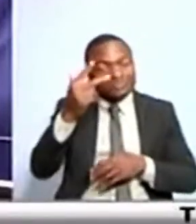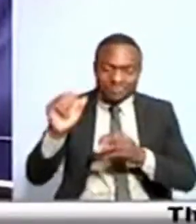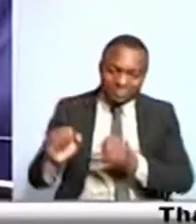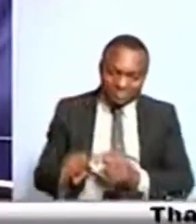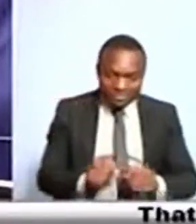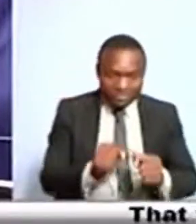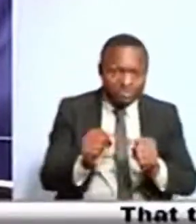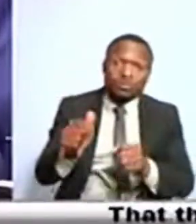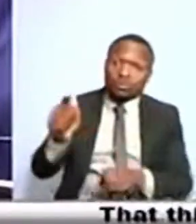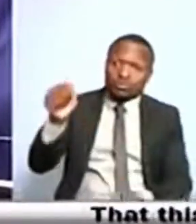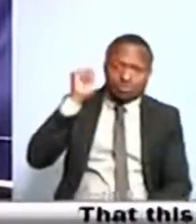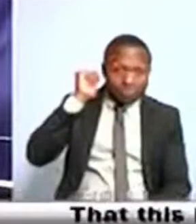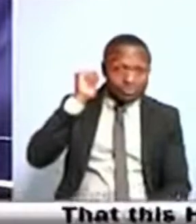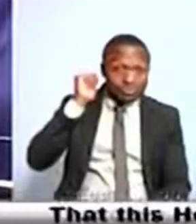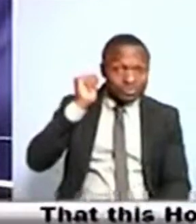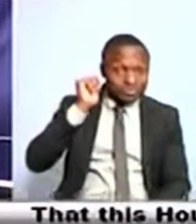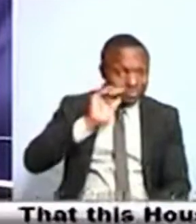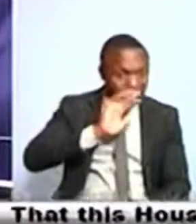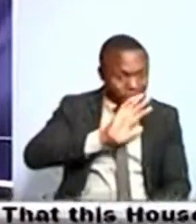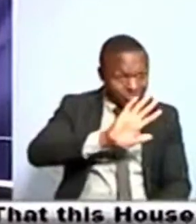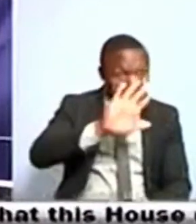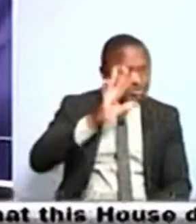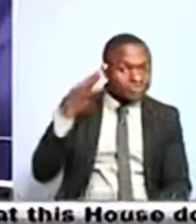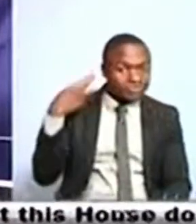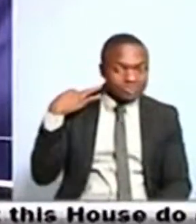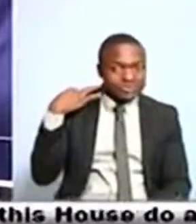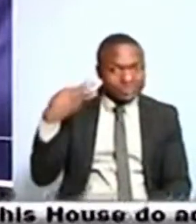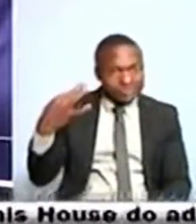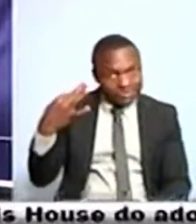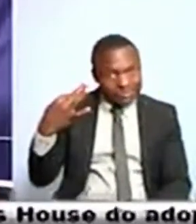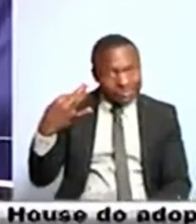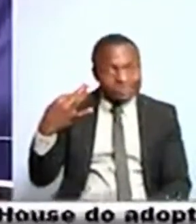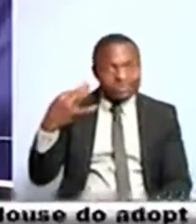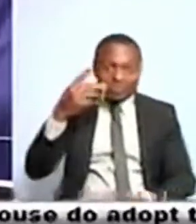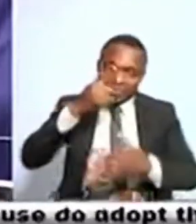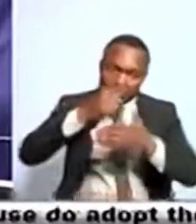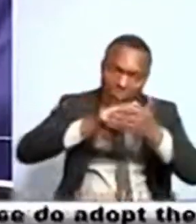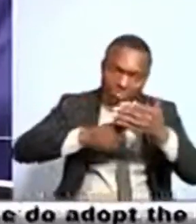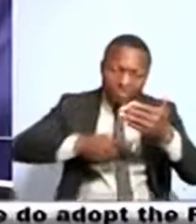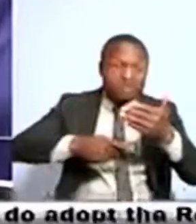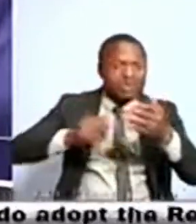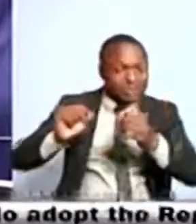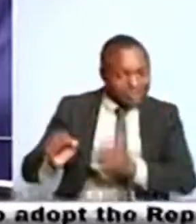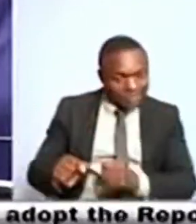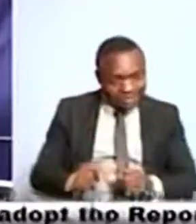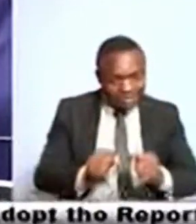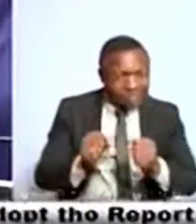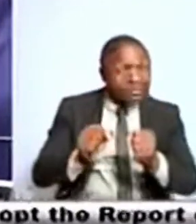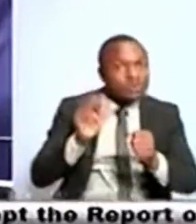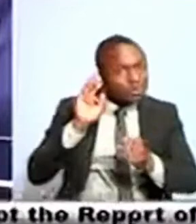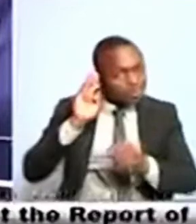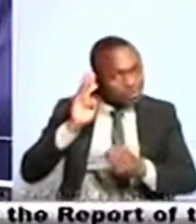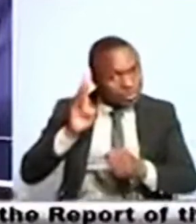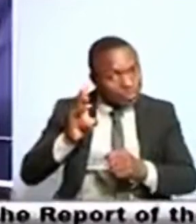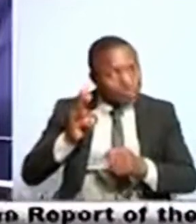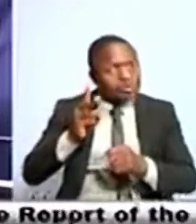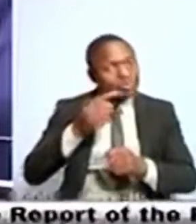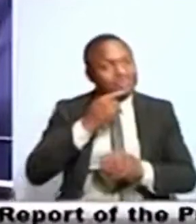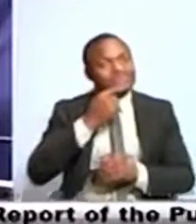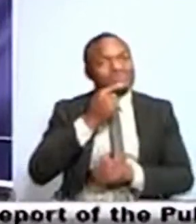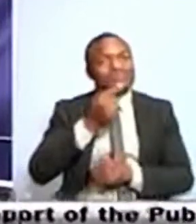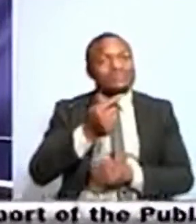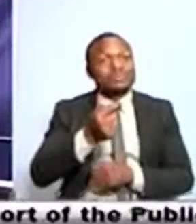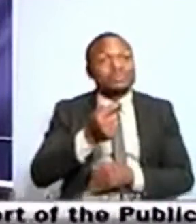will reject your application. That is what, so the system itself will be able to talk